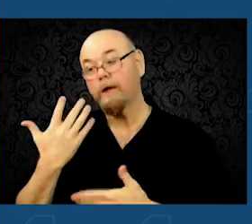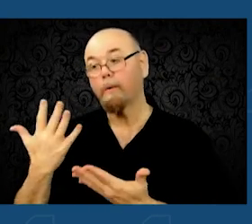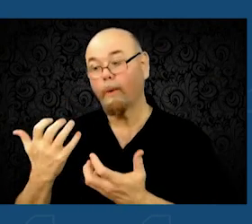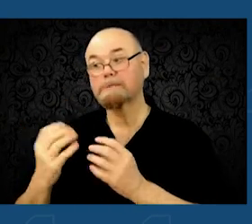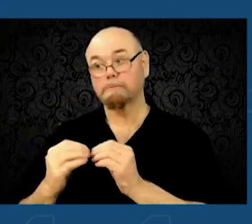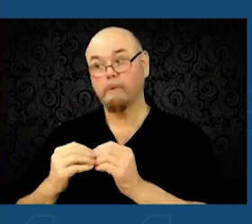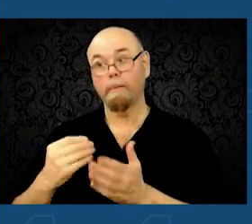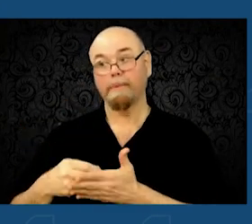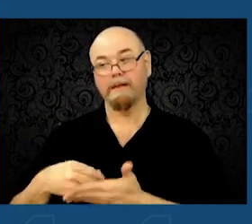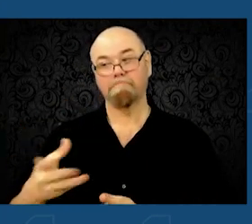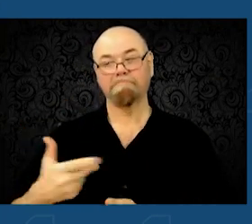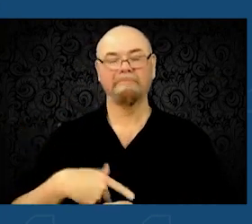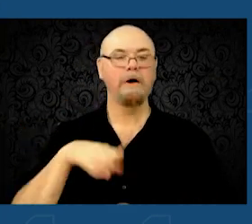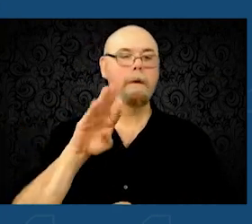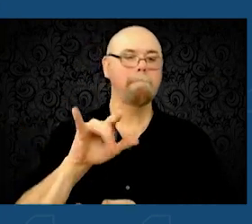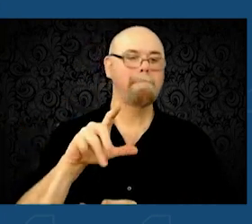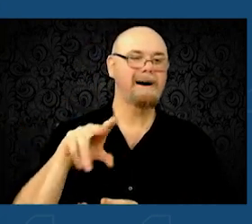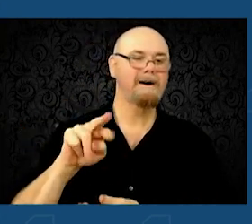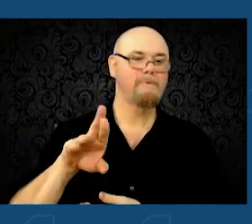Brown.